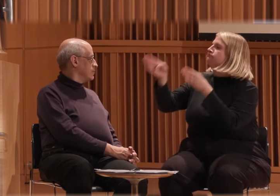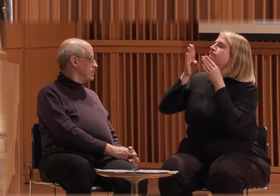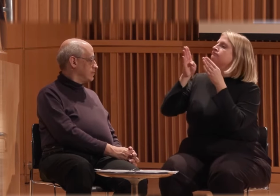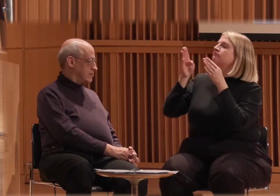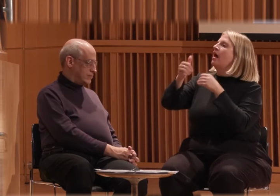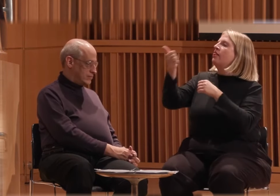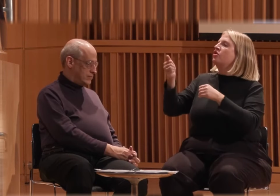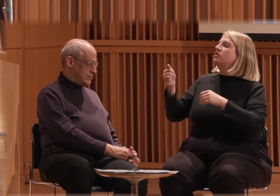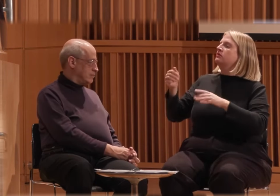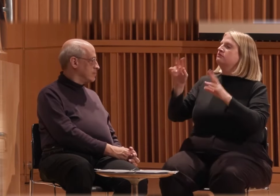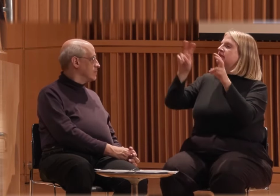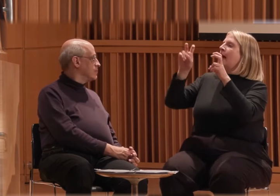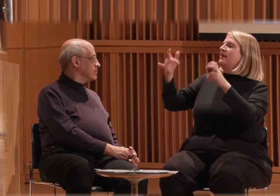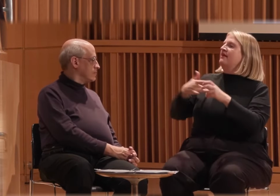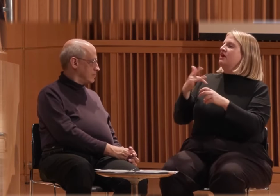du jour?